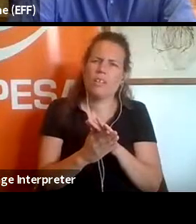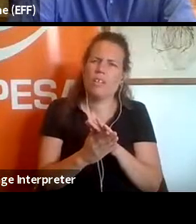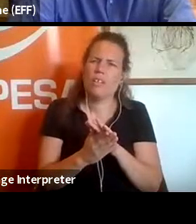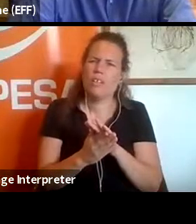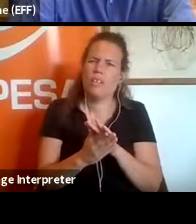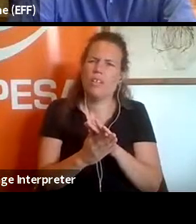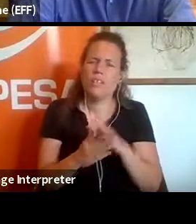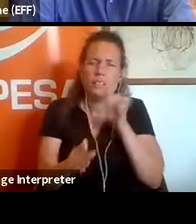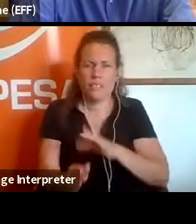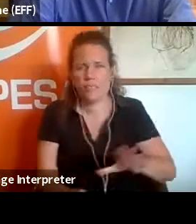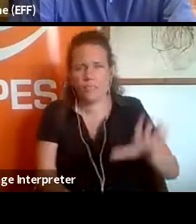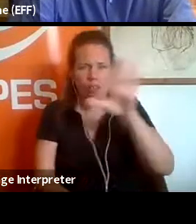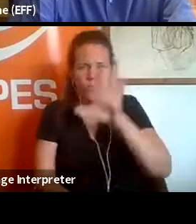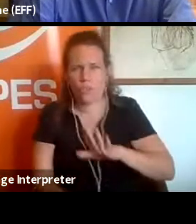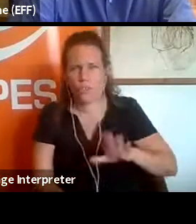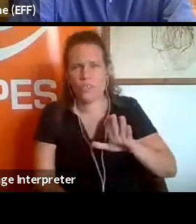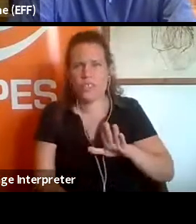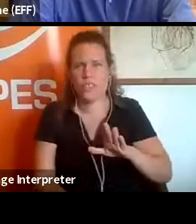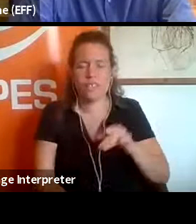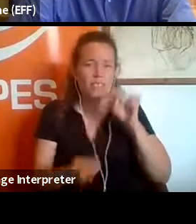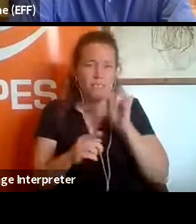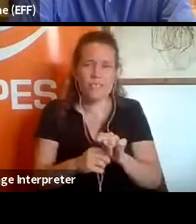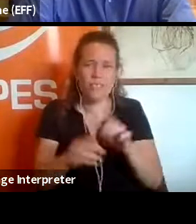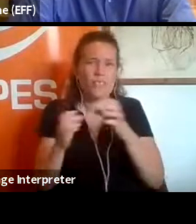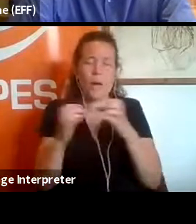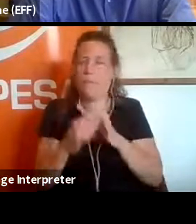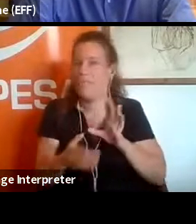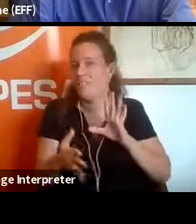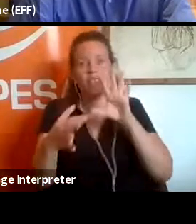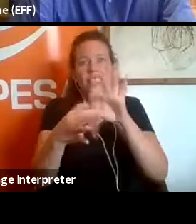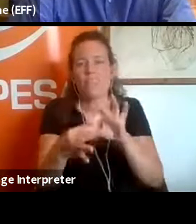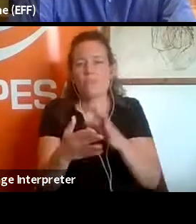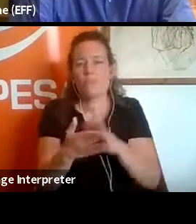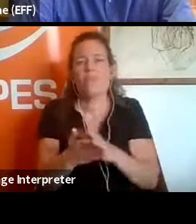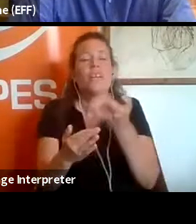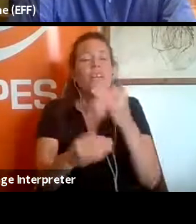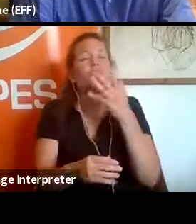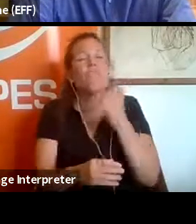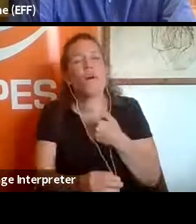these companies are inaccessible. If you want to appeal,